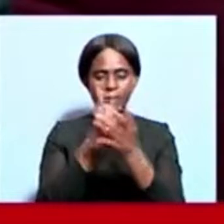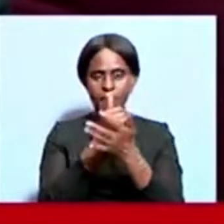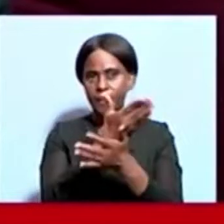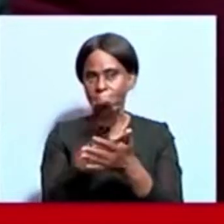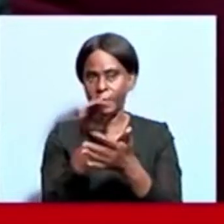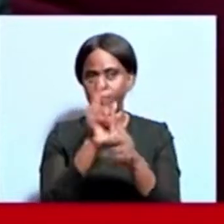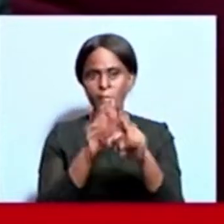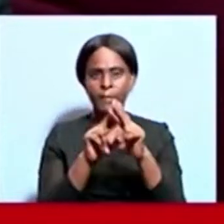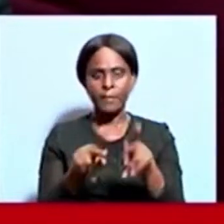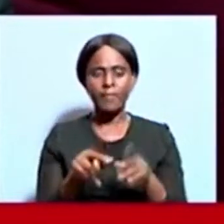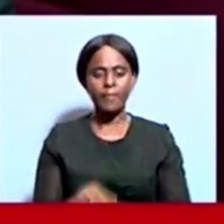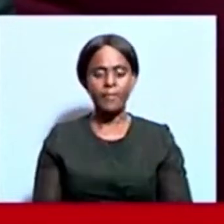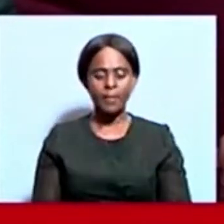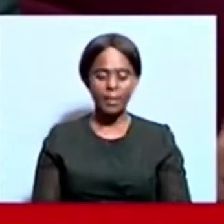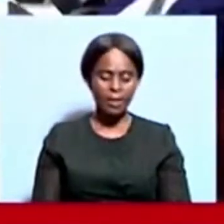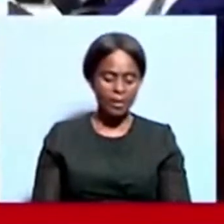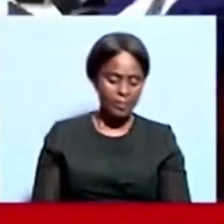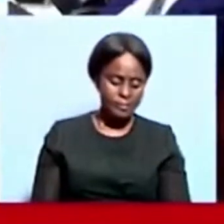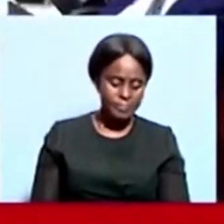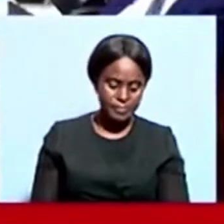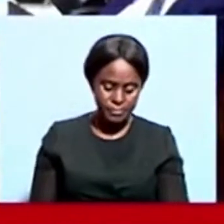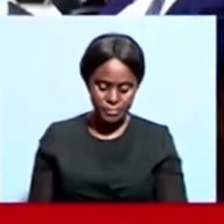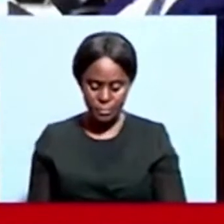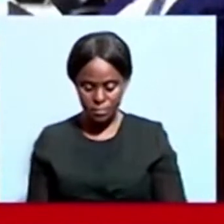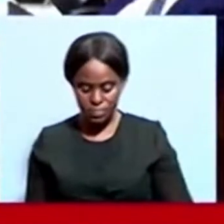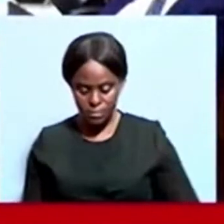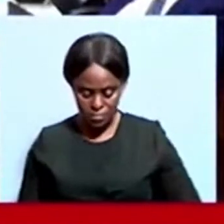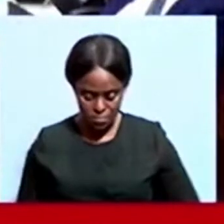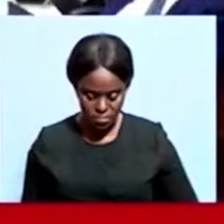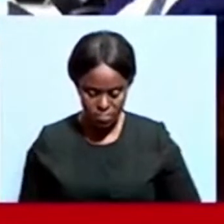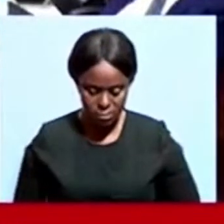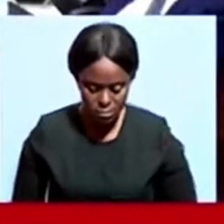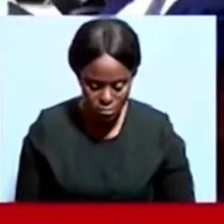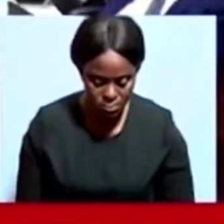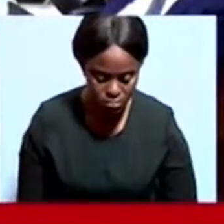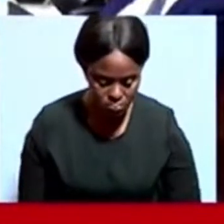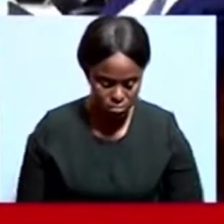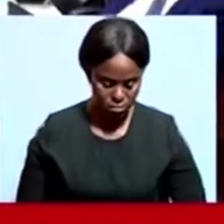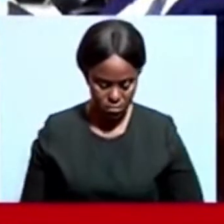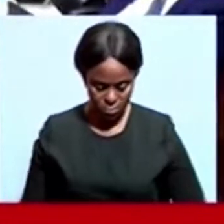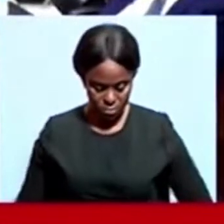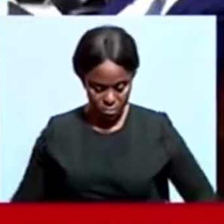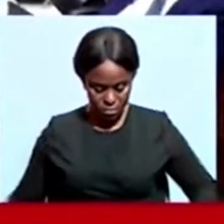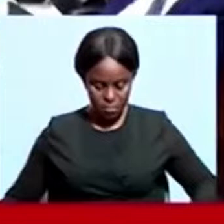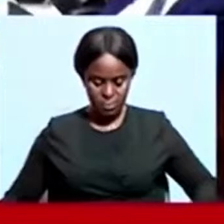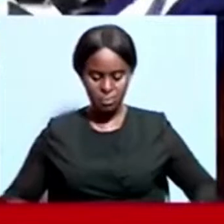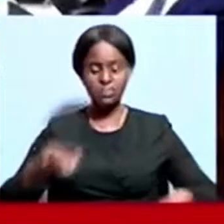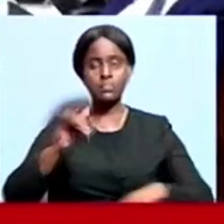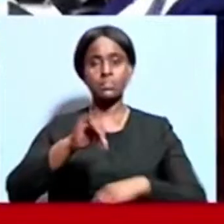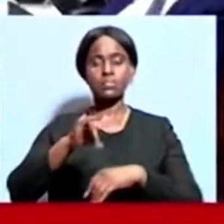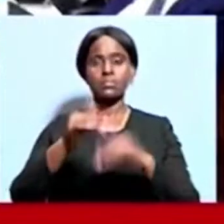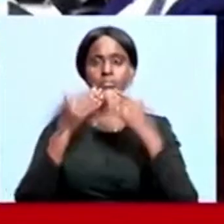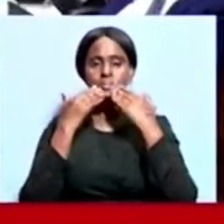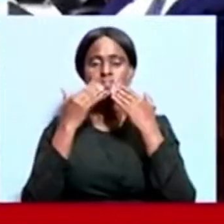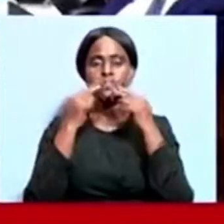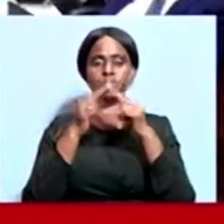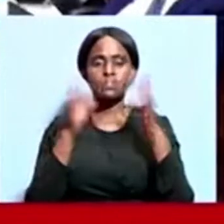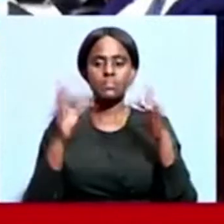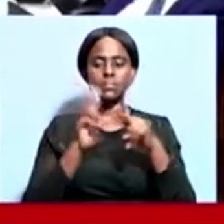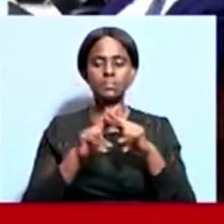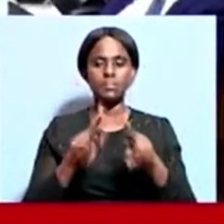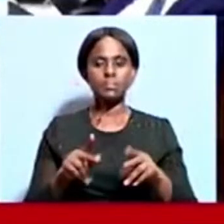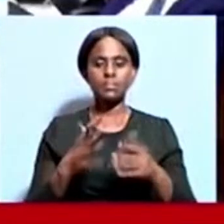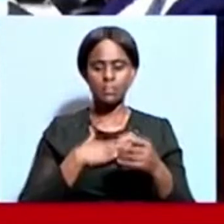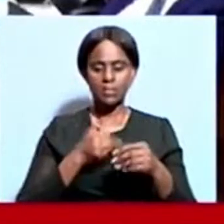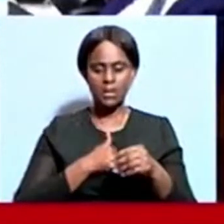Chair. Thank you. Honorable Simumba. Chair, Honorable Simumba. Thank you very much, Chair. Thank you. I'm